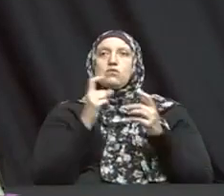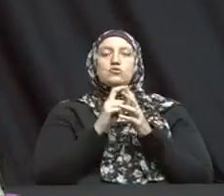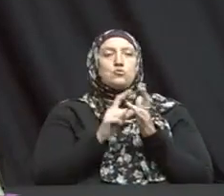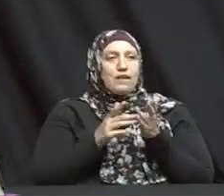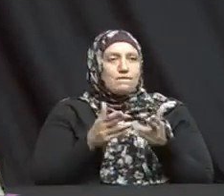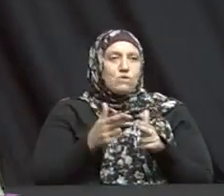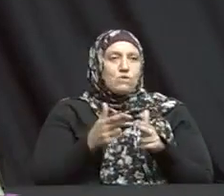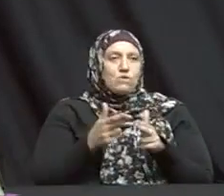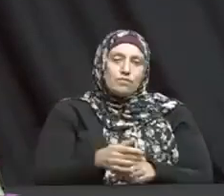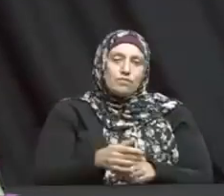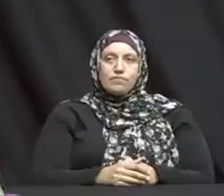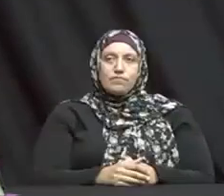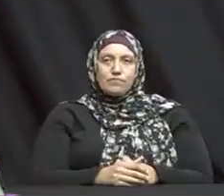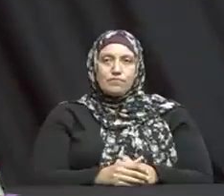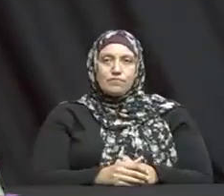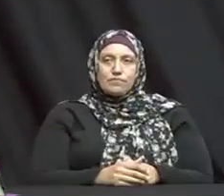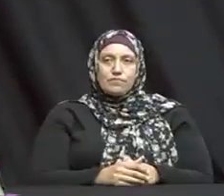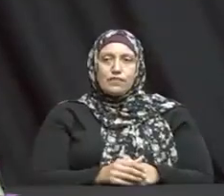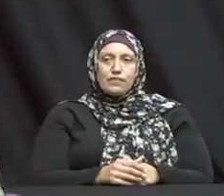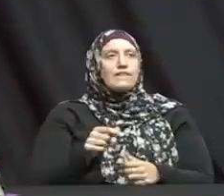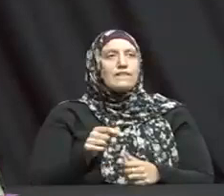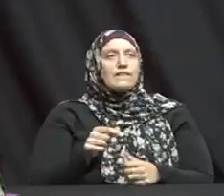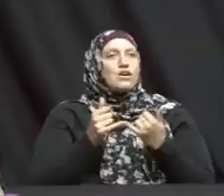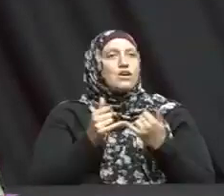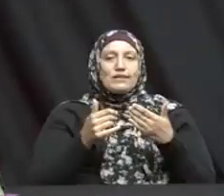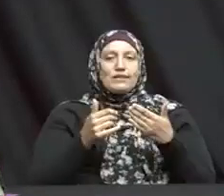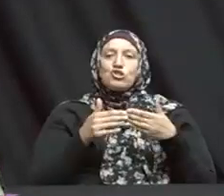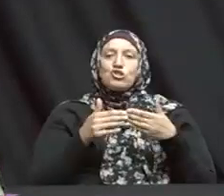a very general discussion. And it's just